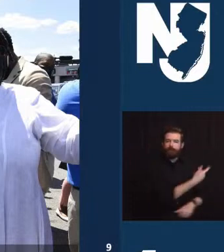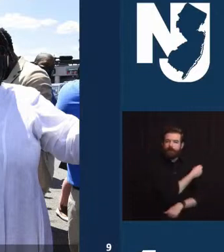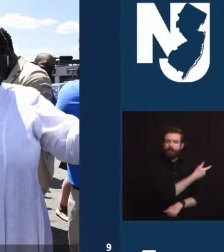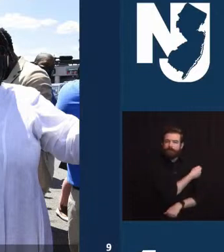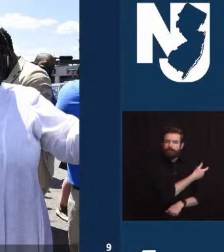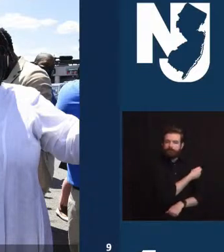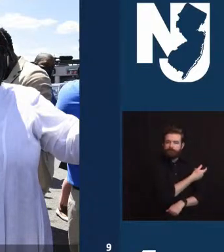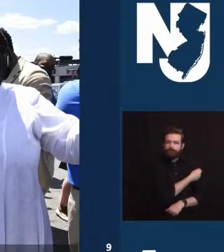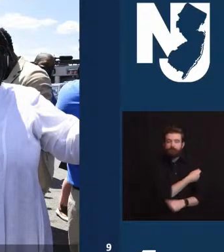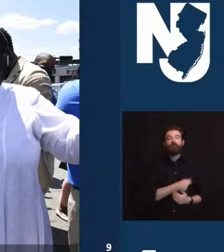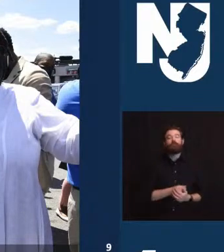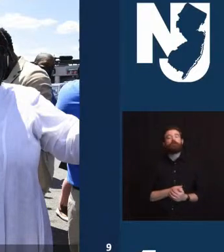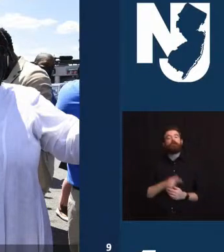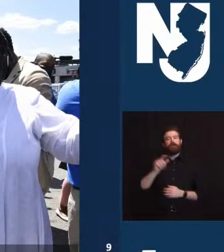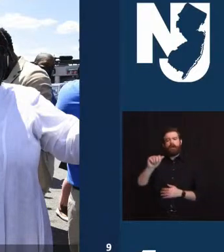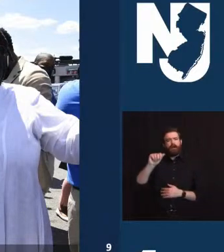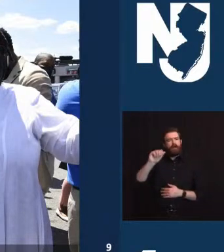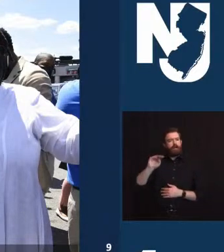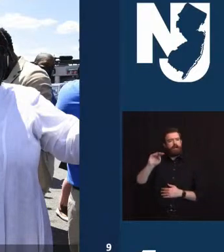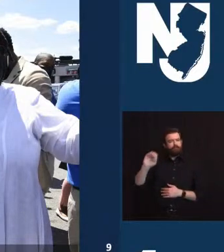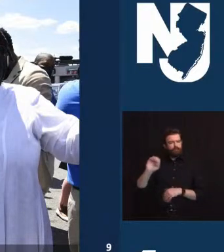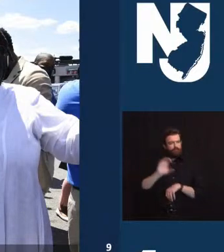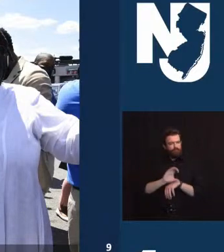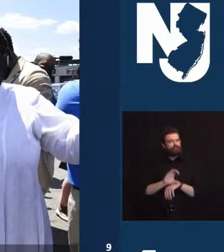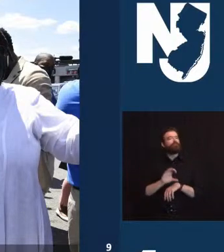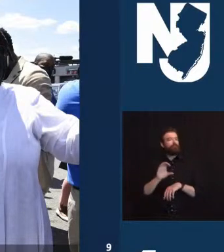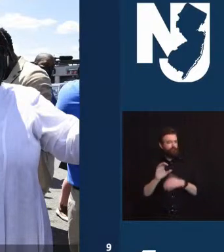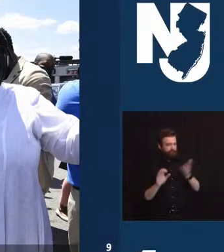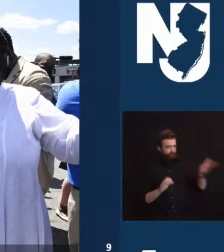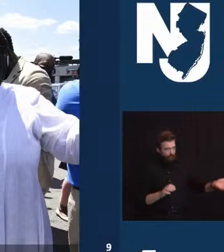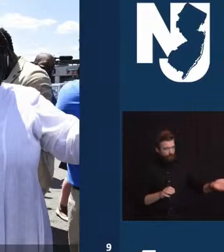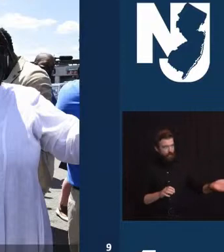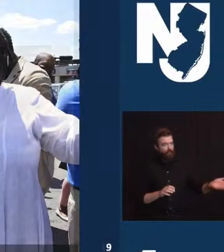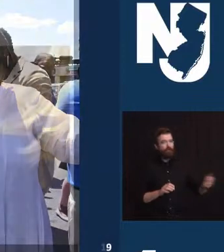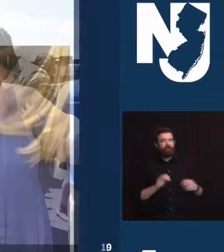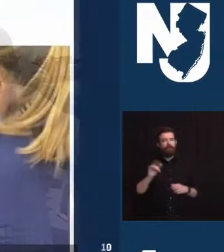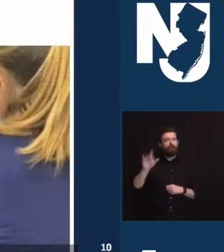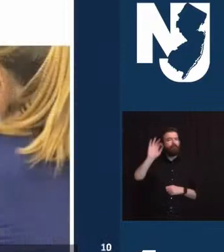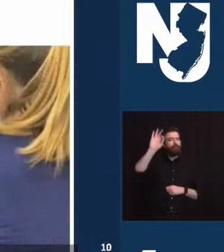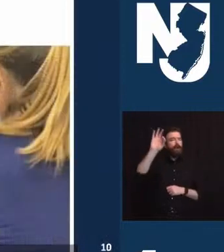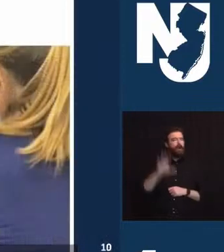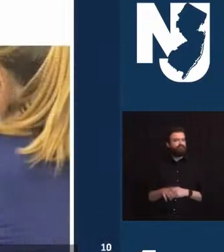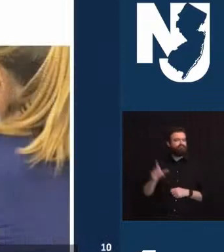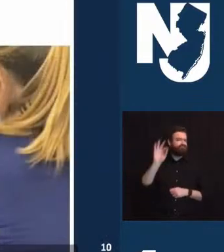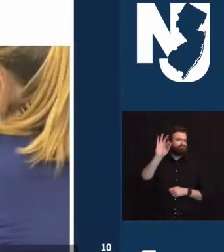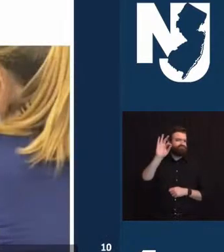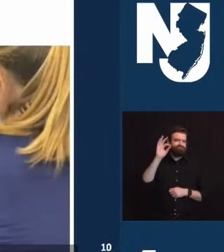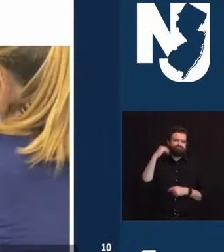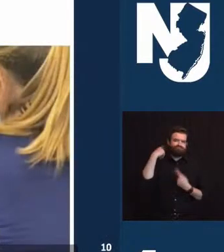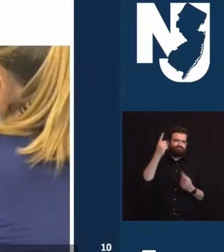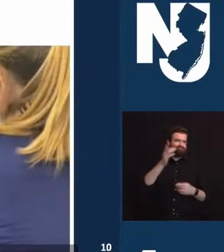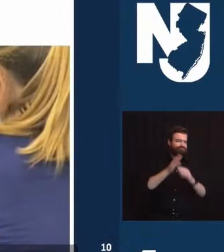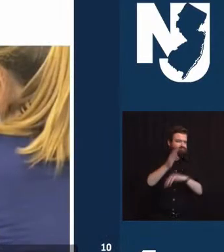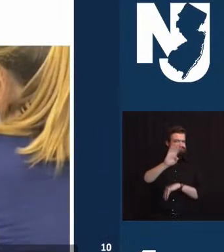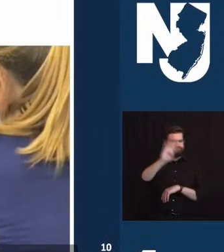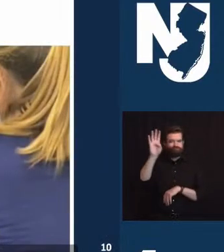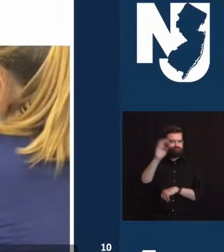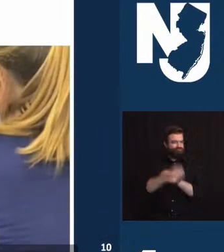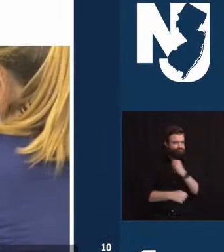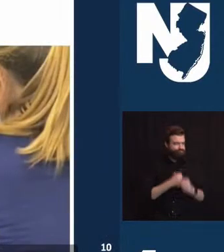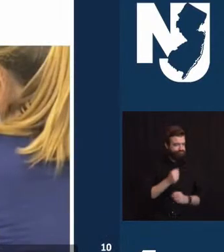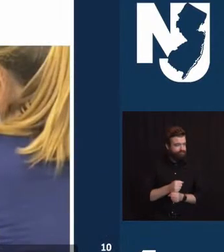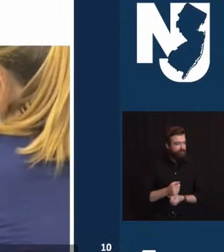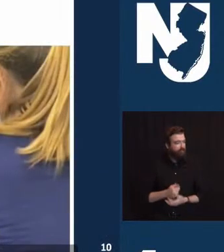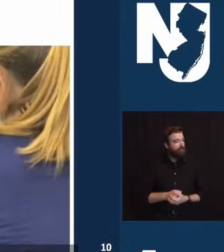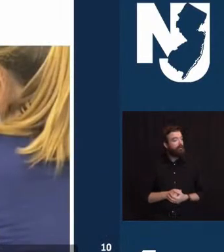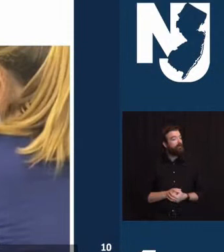40th anniversary of ministry. And on Saturday, I want to give Adrian Mapp and our friends in Plainfield a shout